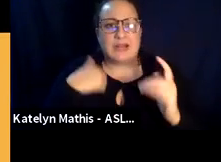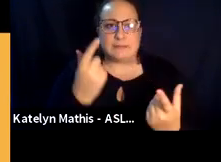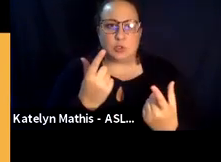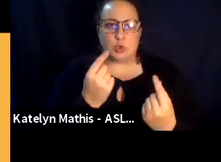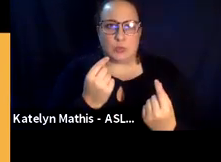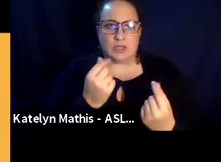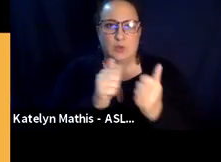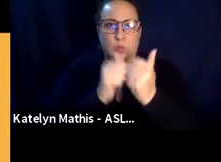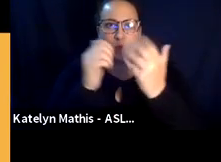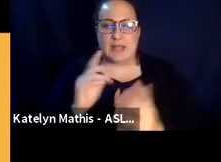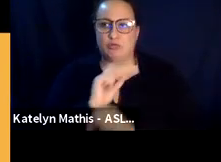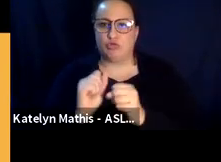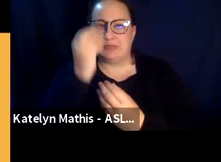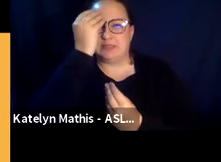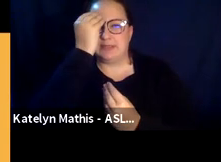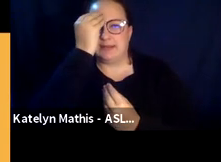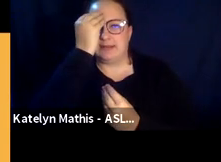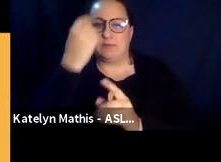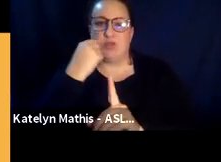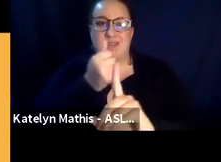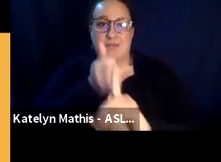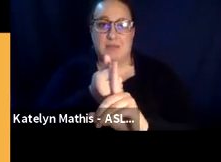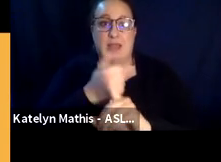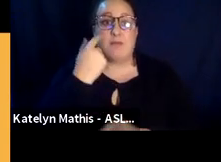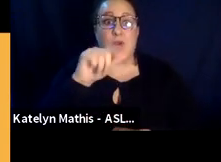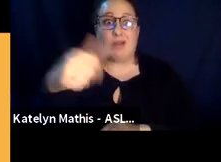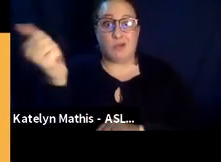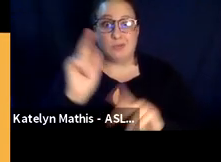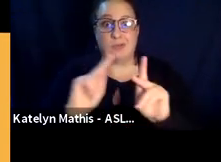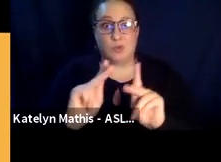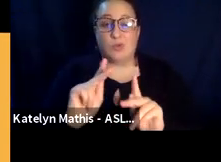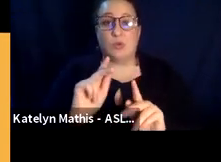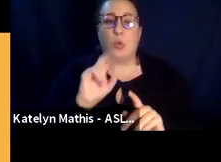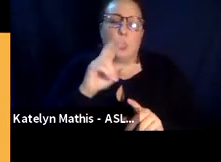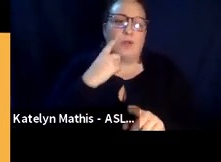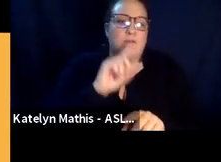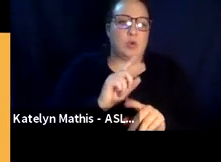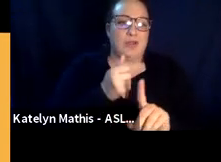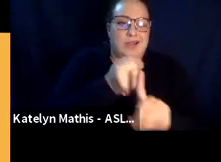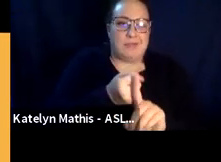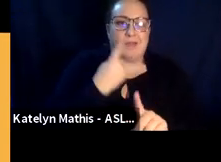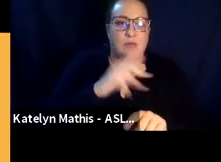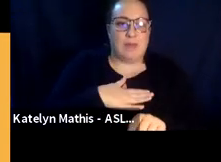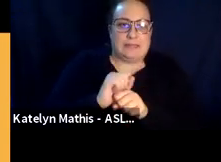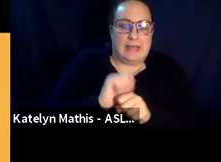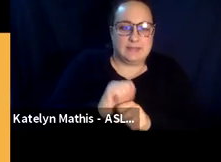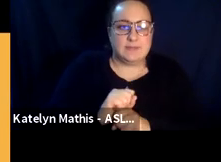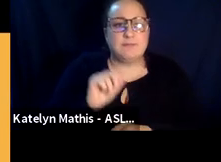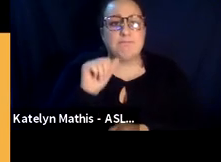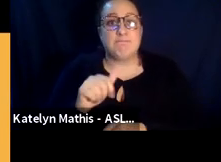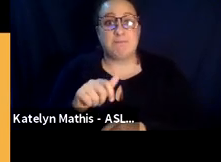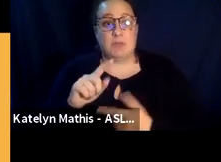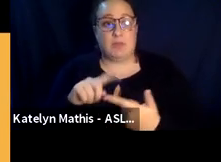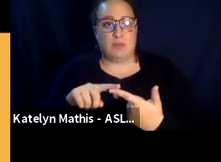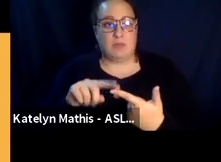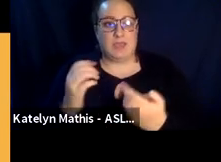without really thinking about the impact onto others, or to the task. Another big one is emotional